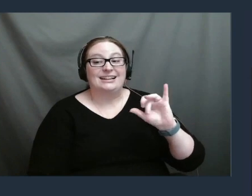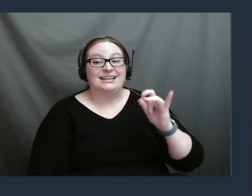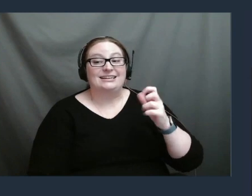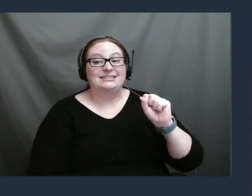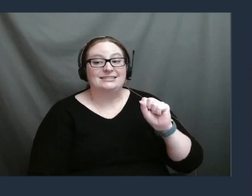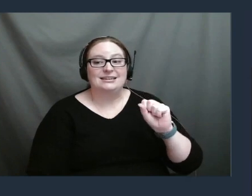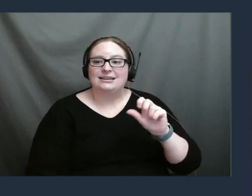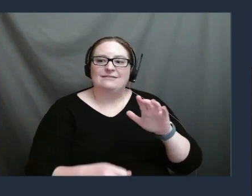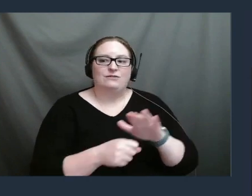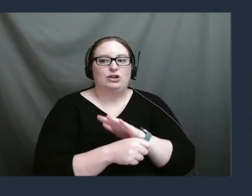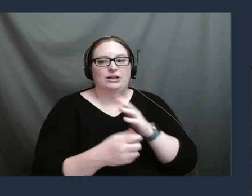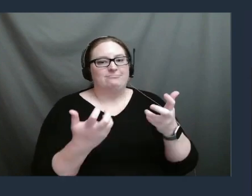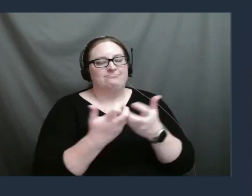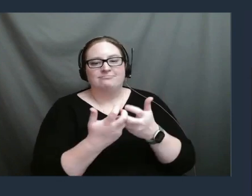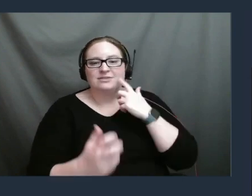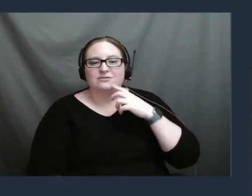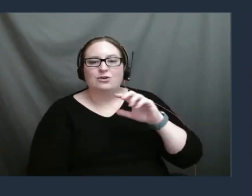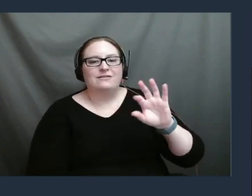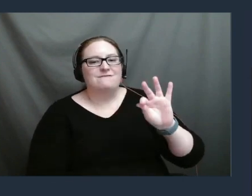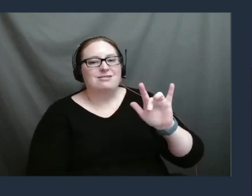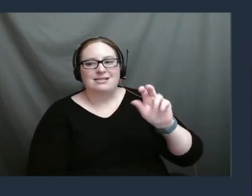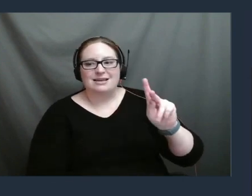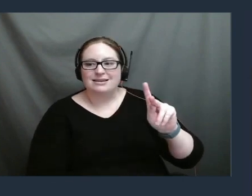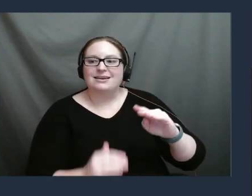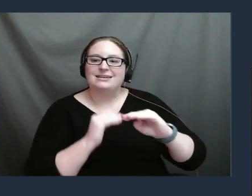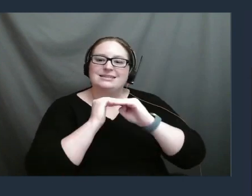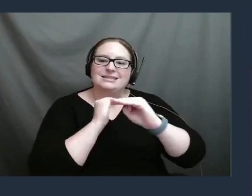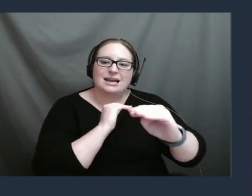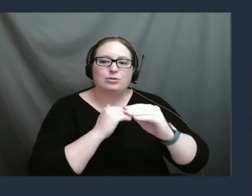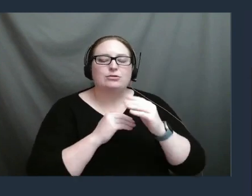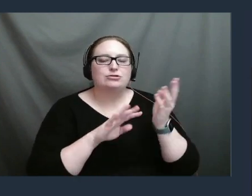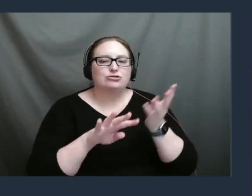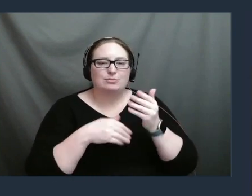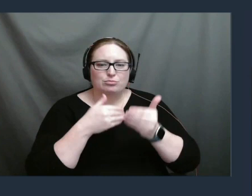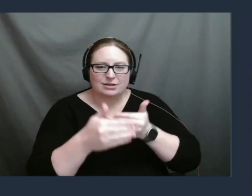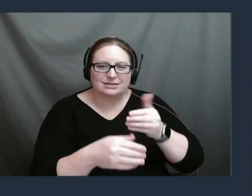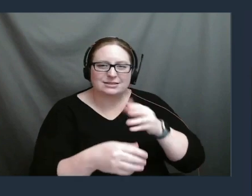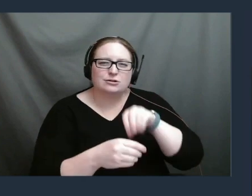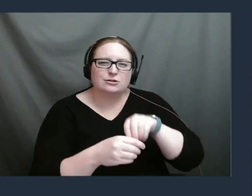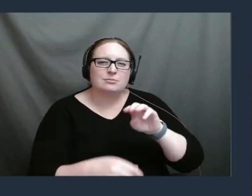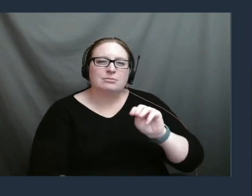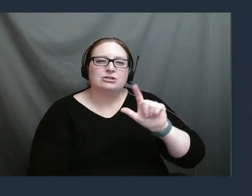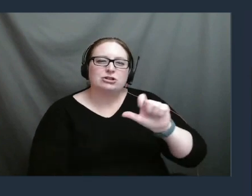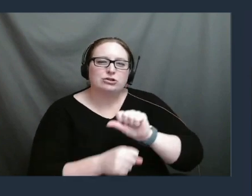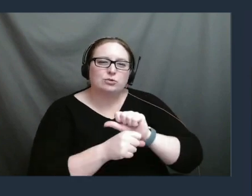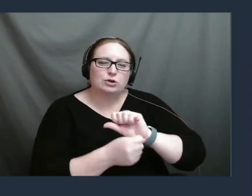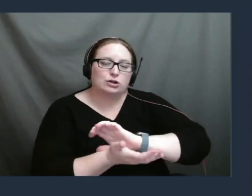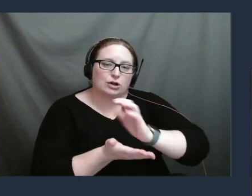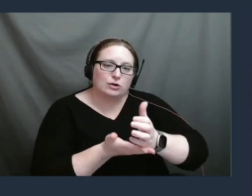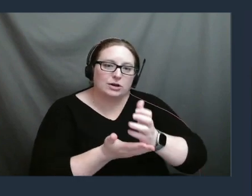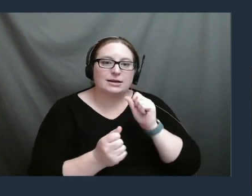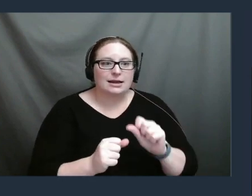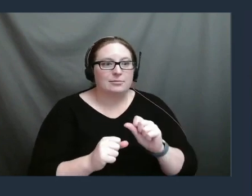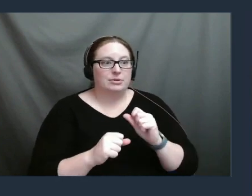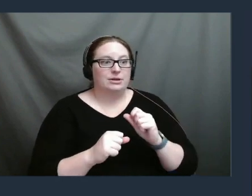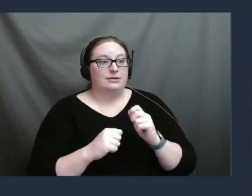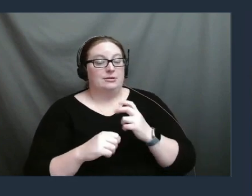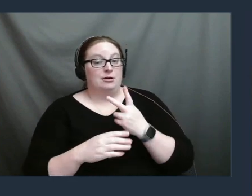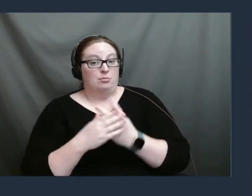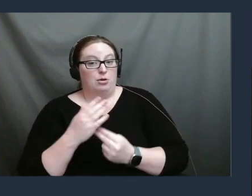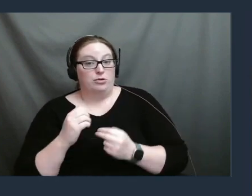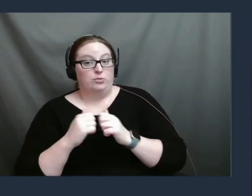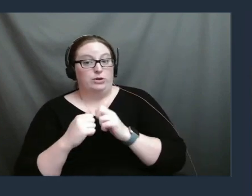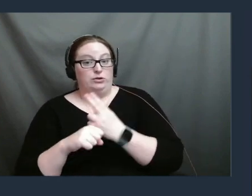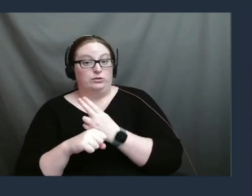enables stateful stream processing, including running machine learning workloads that can be built both as user-defined functions or with a deployed